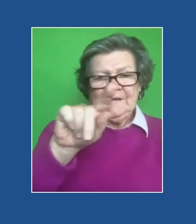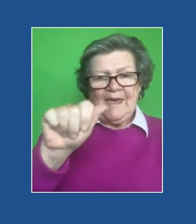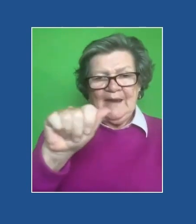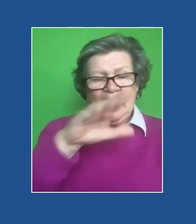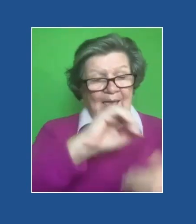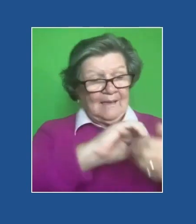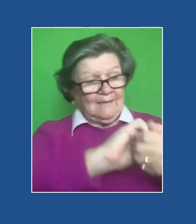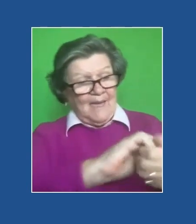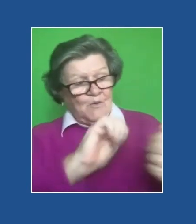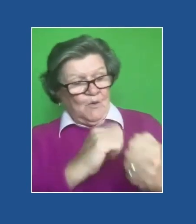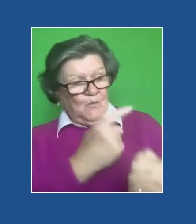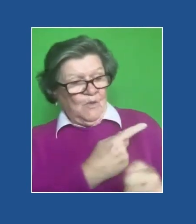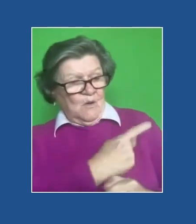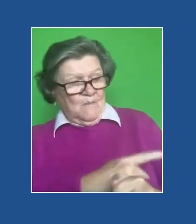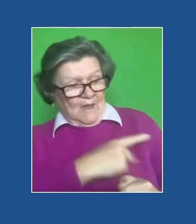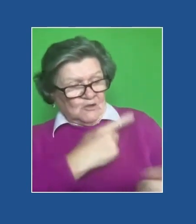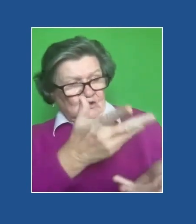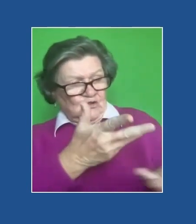order to guide their treatment.